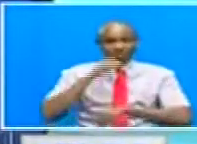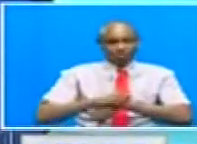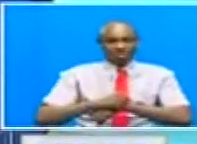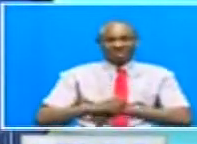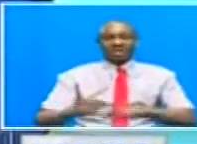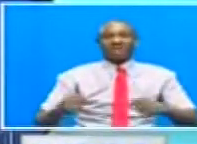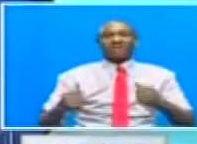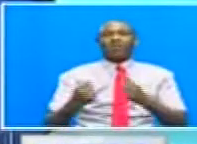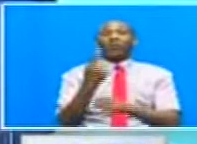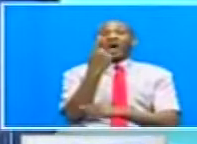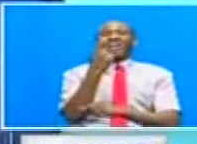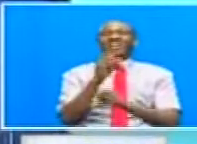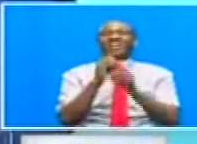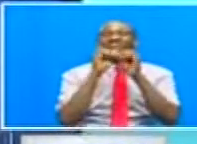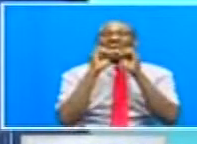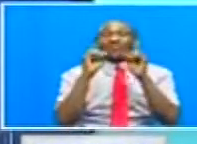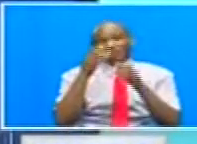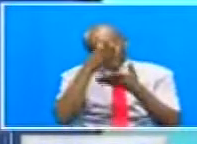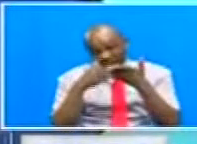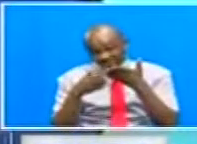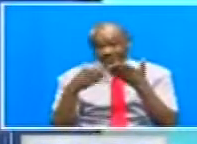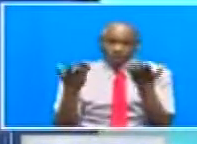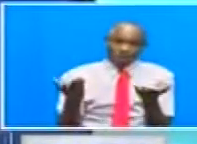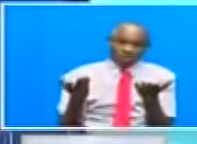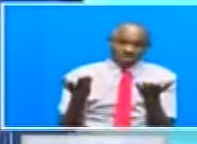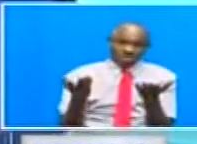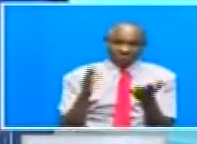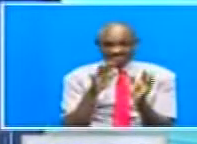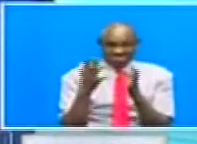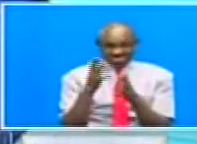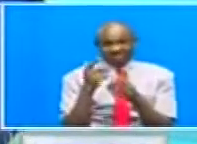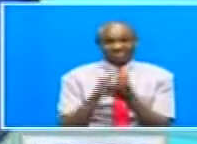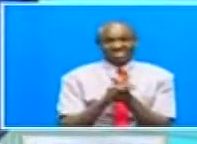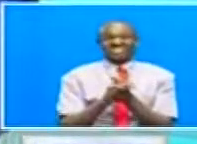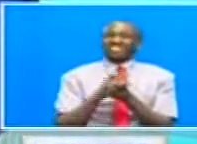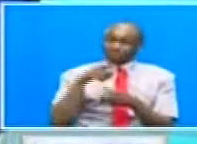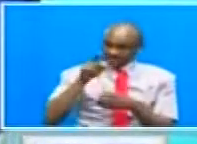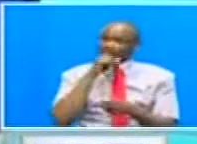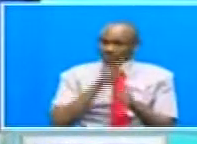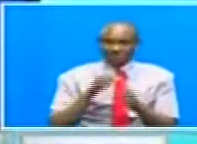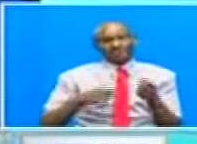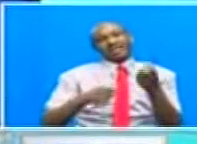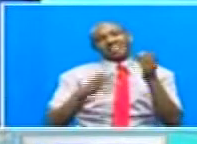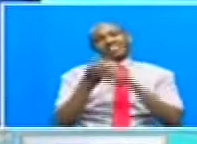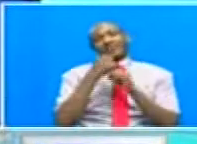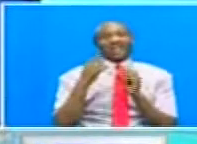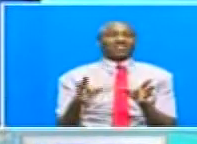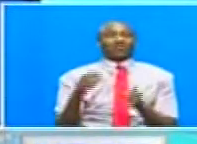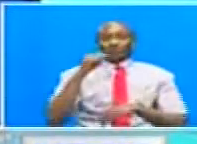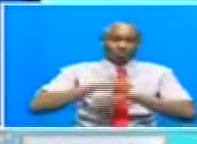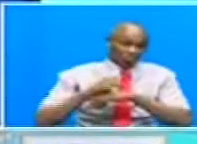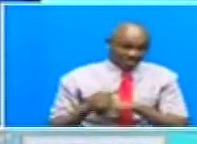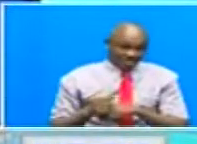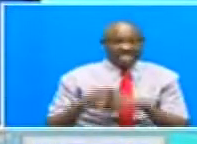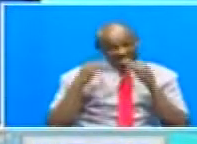of them, or they've been done partially or not, actually exactly what they had said. And if you look at if you